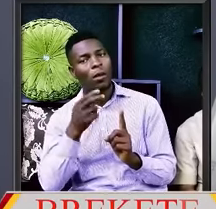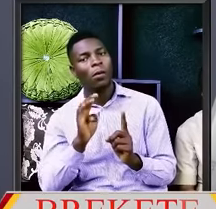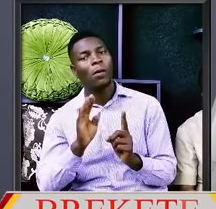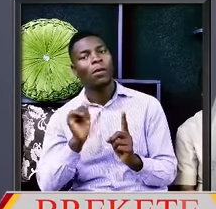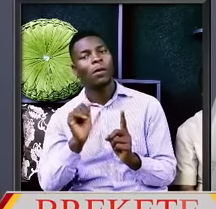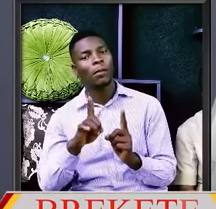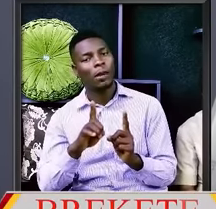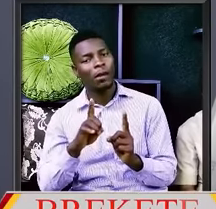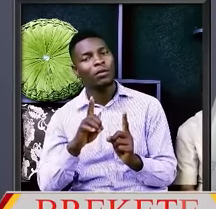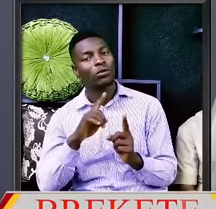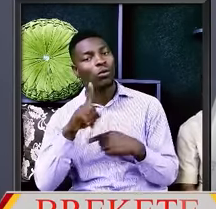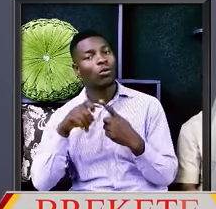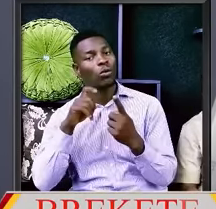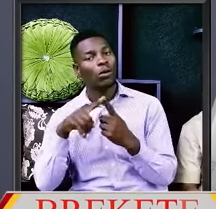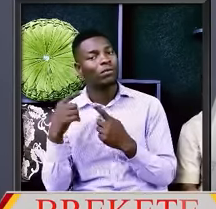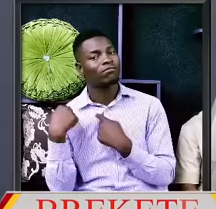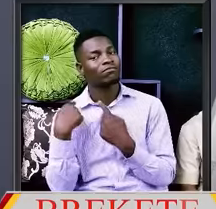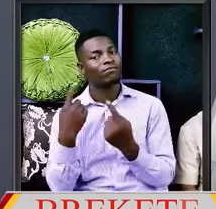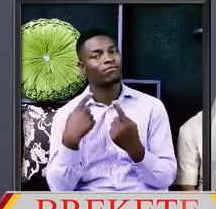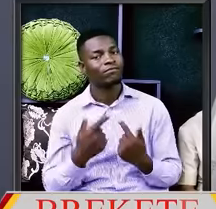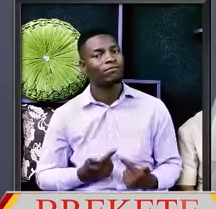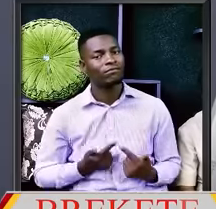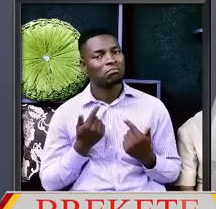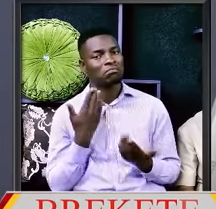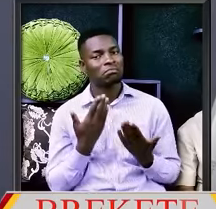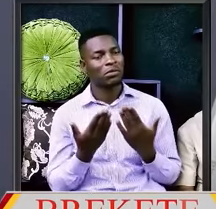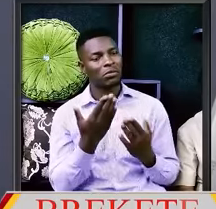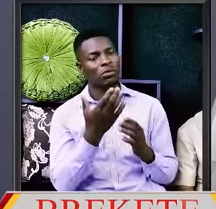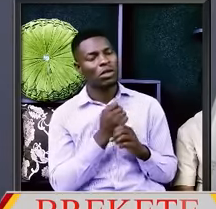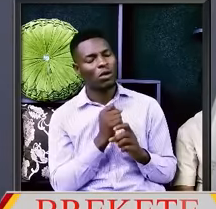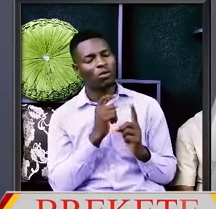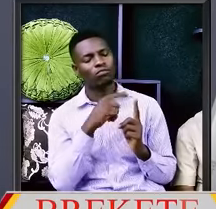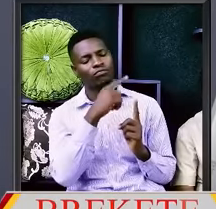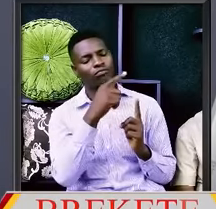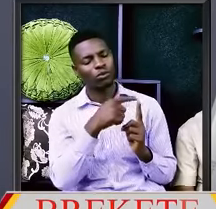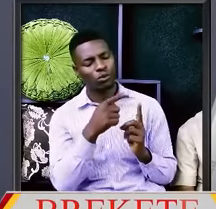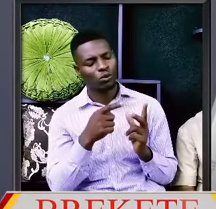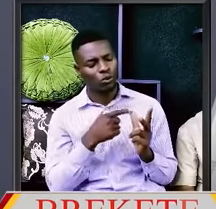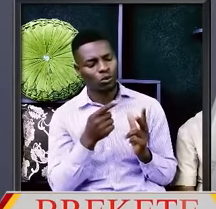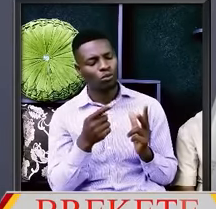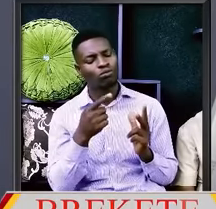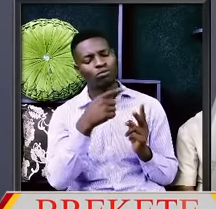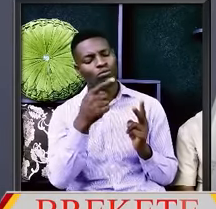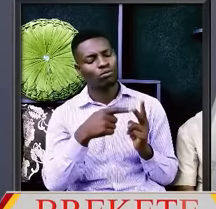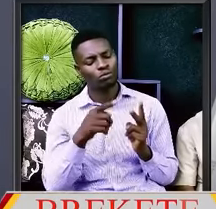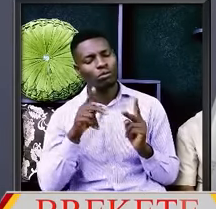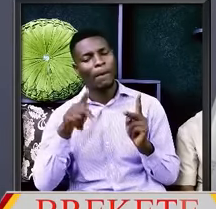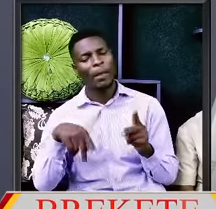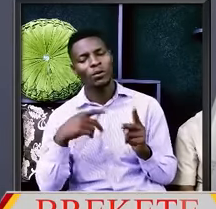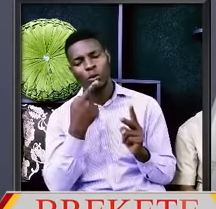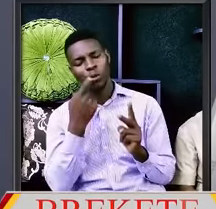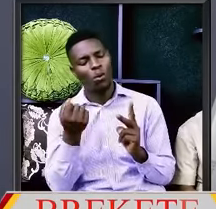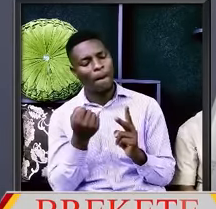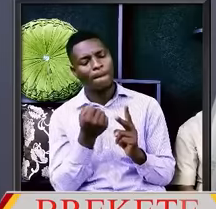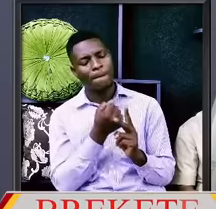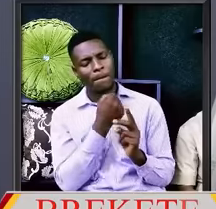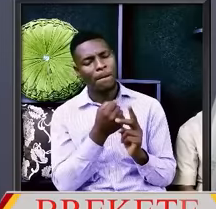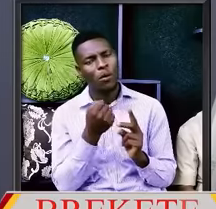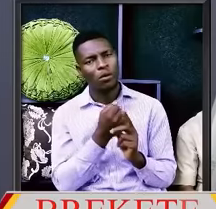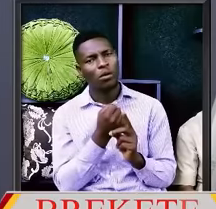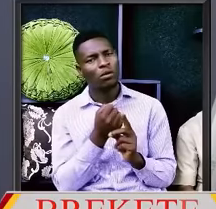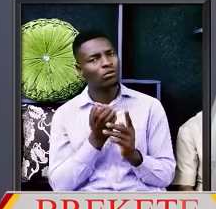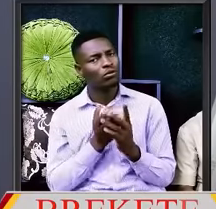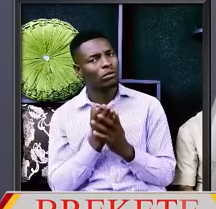alive. Maybe if we get one or two people where they don't bully them through in